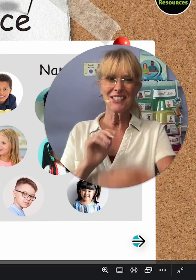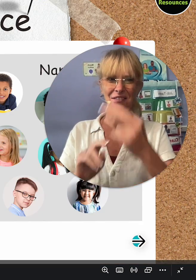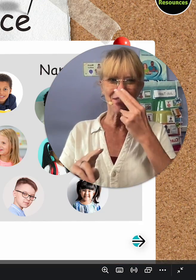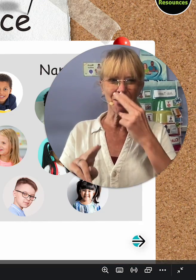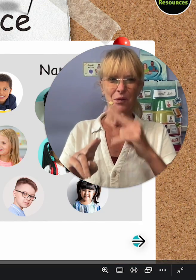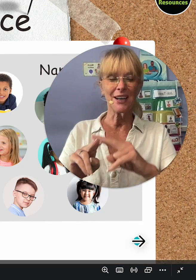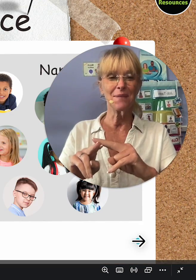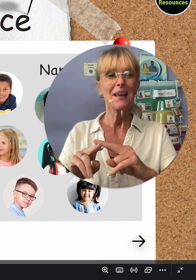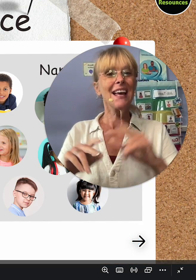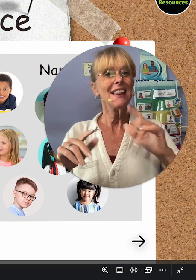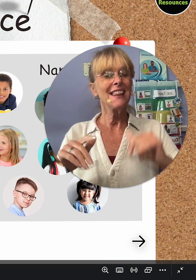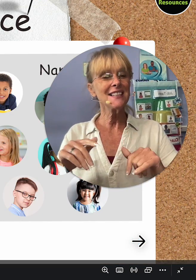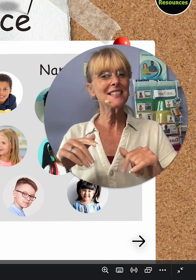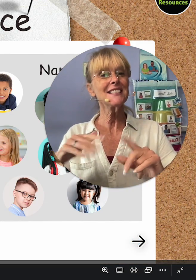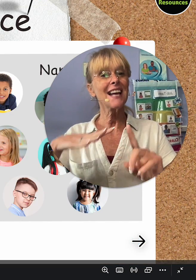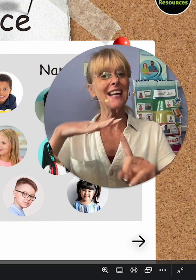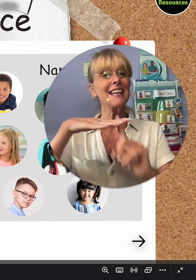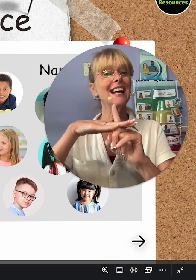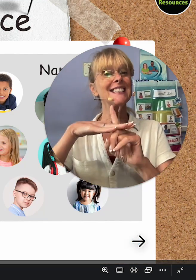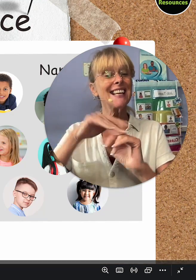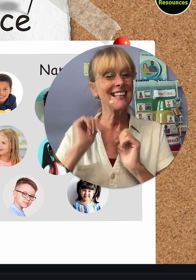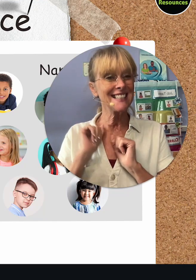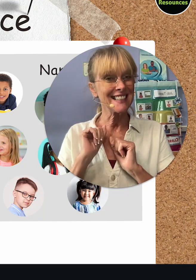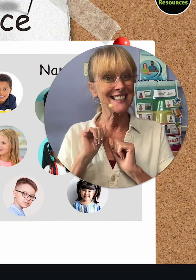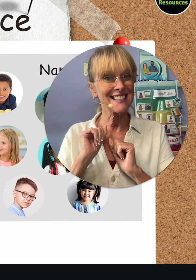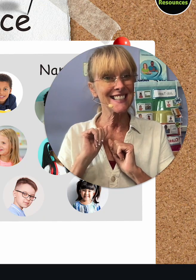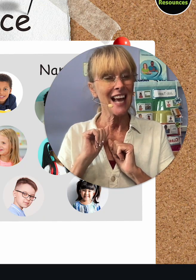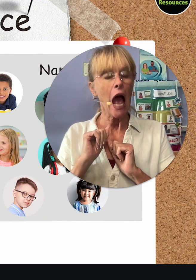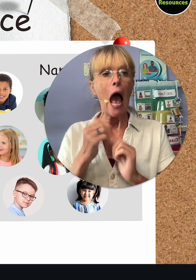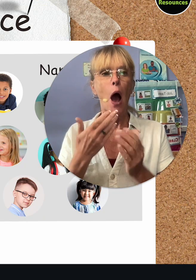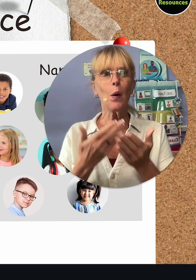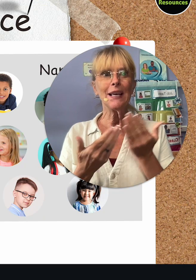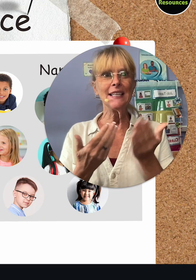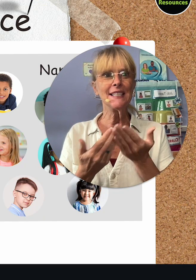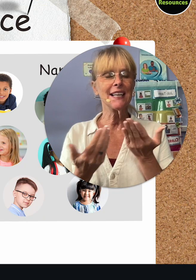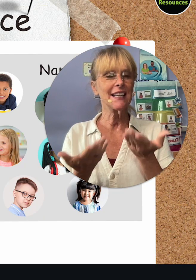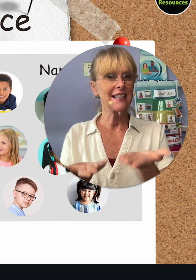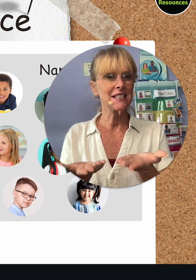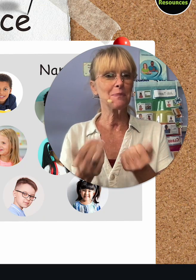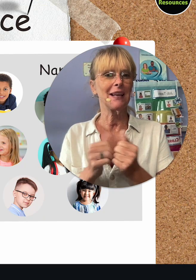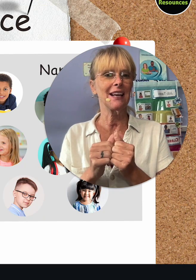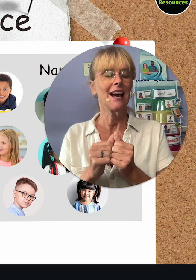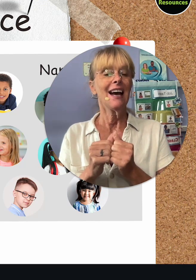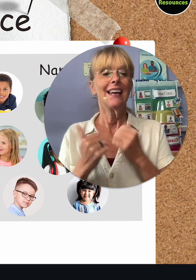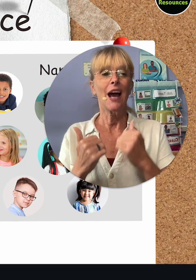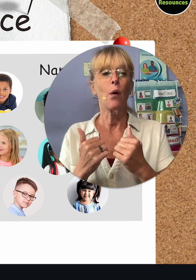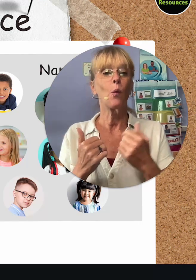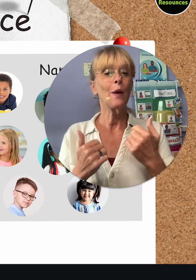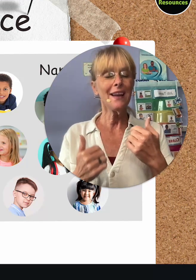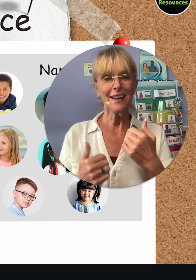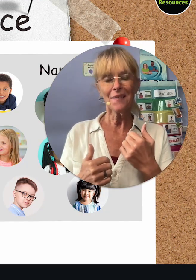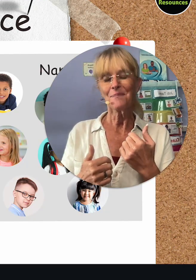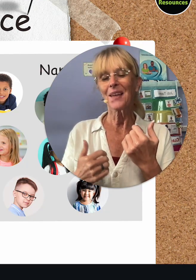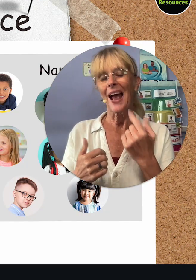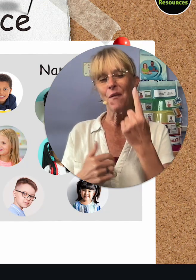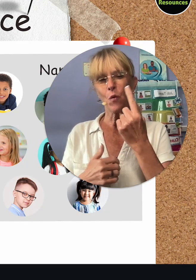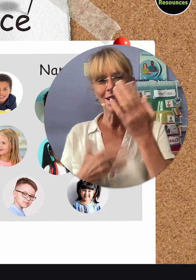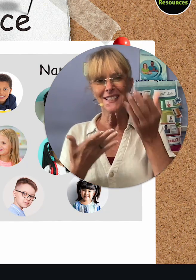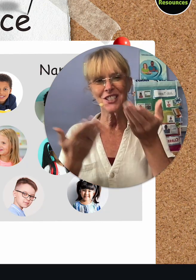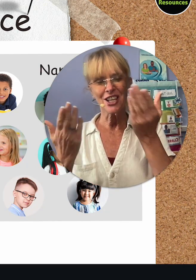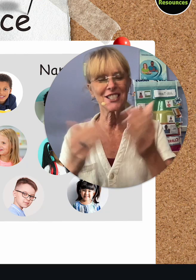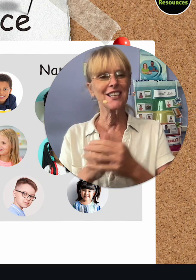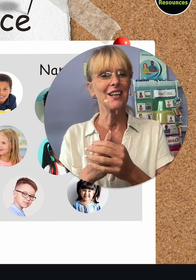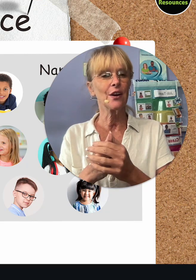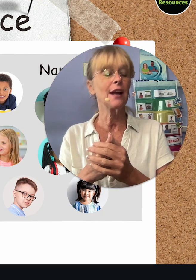This is the fun one. This is taking attendance. How easy can this be? Now, we have